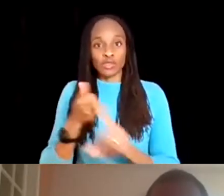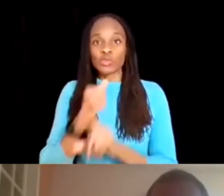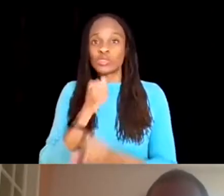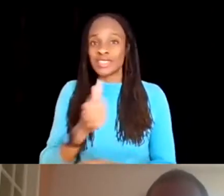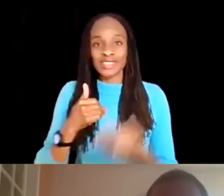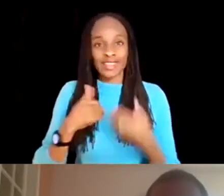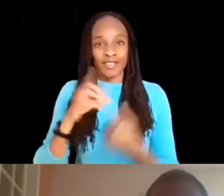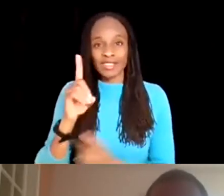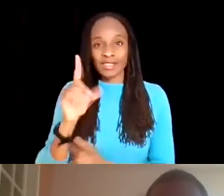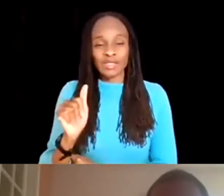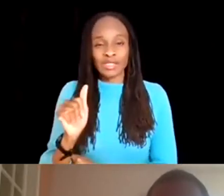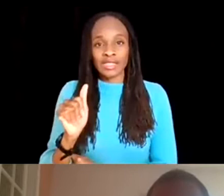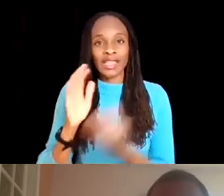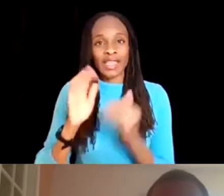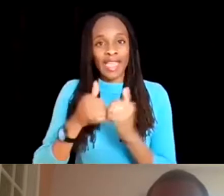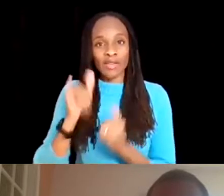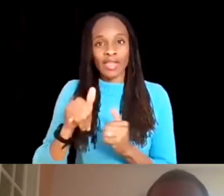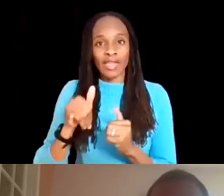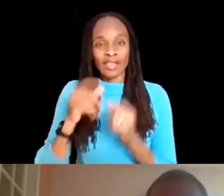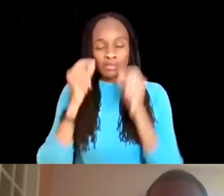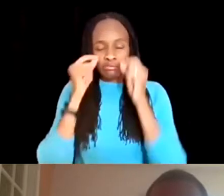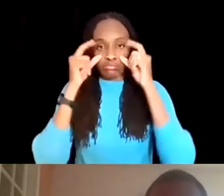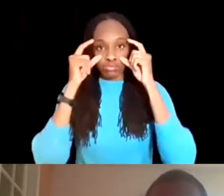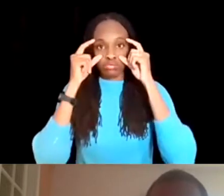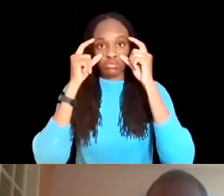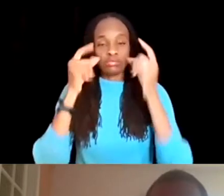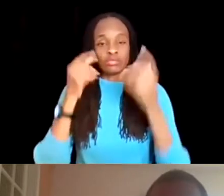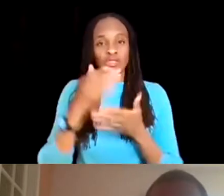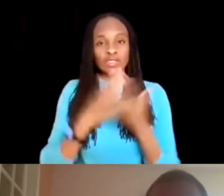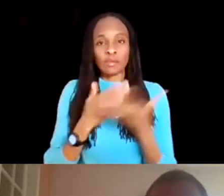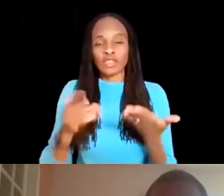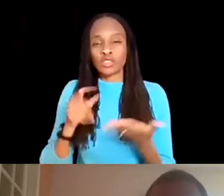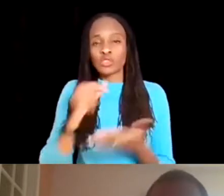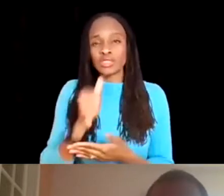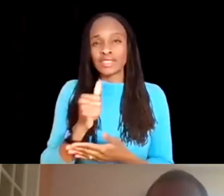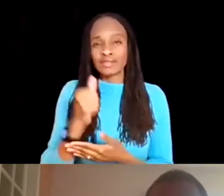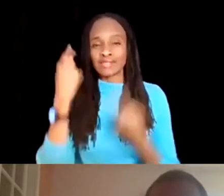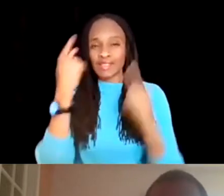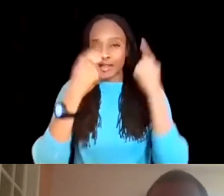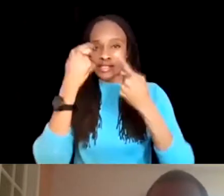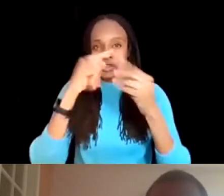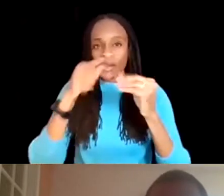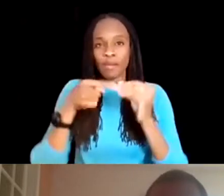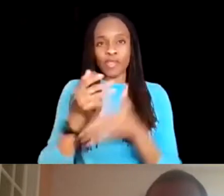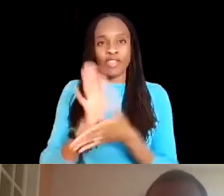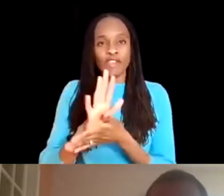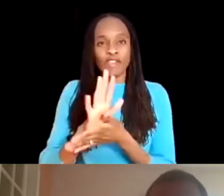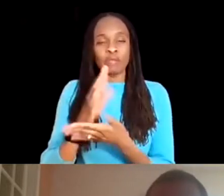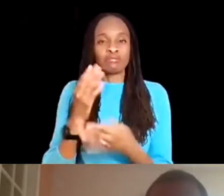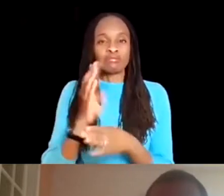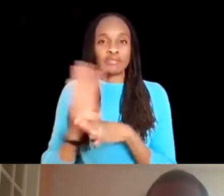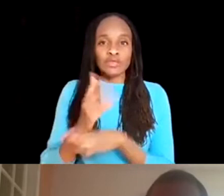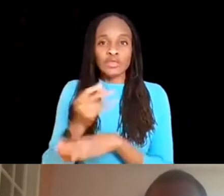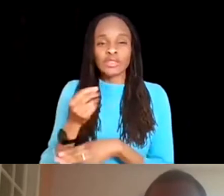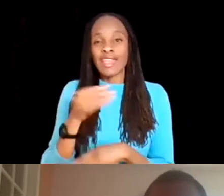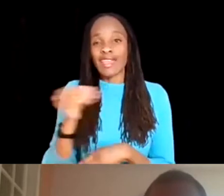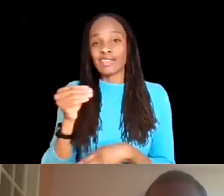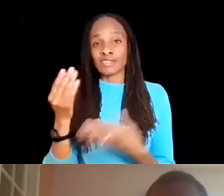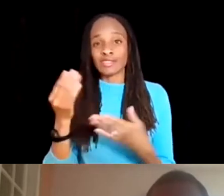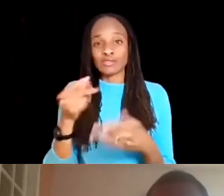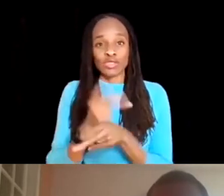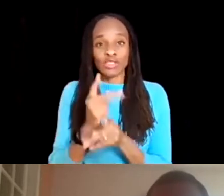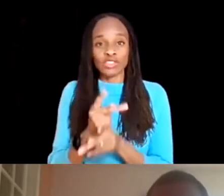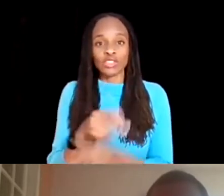it opened your eyes to some things you might not have considered about the film industry or about production?